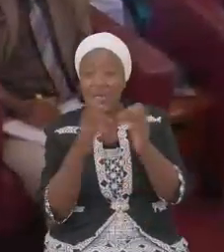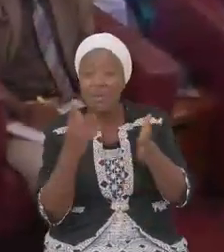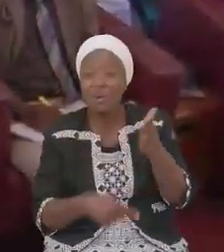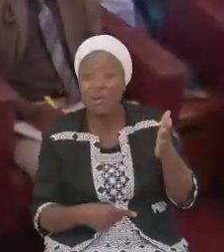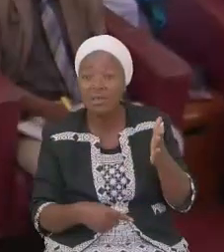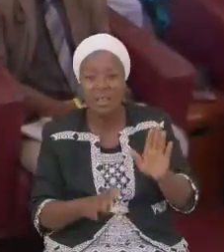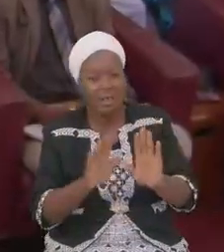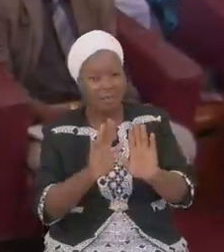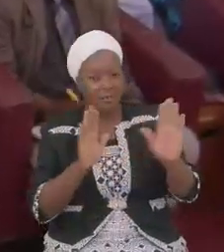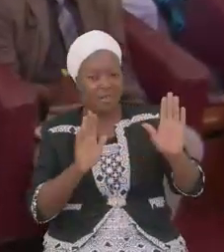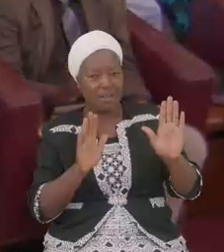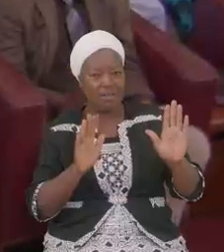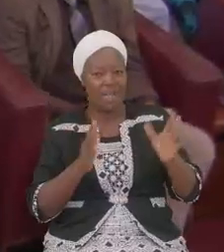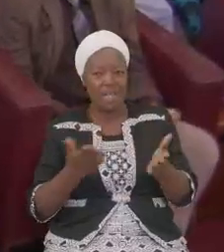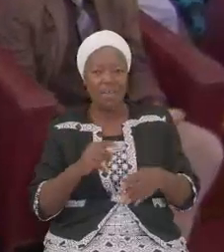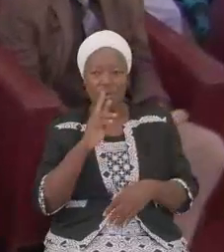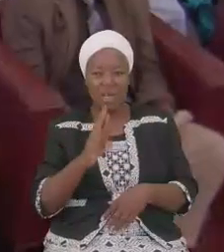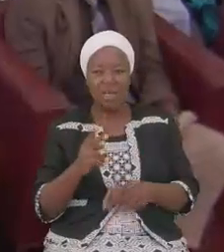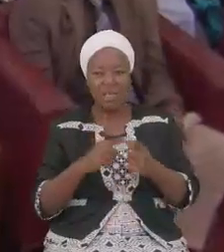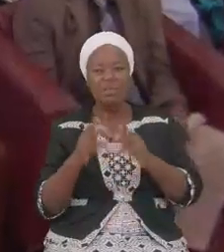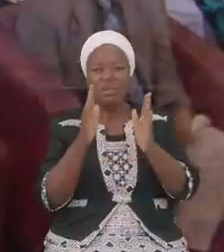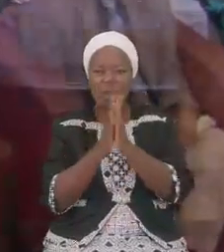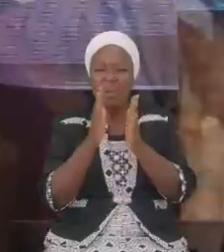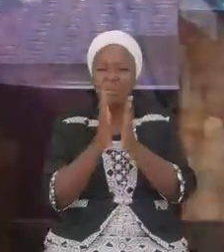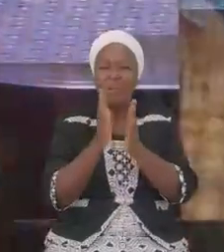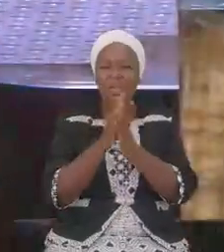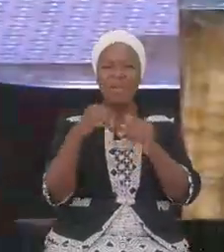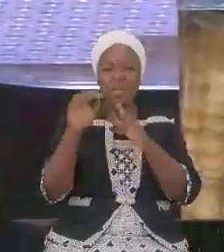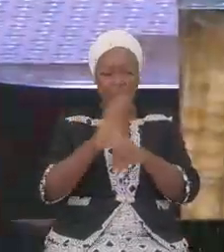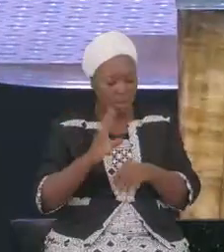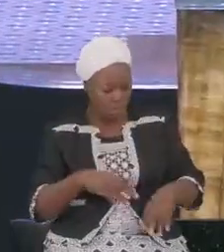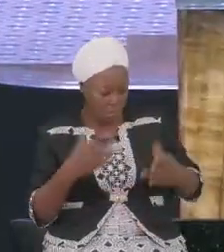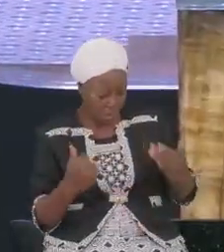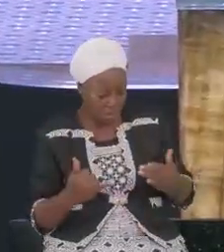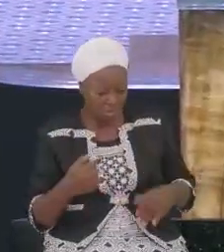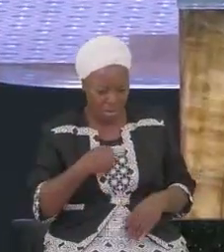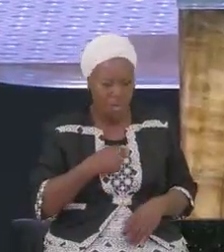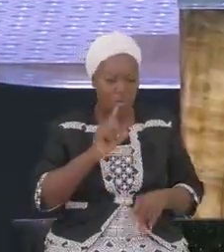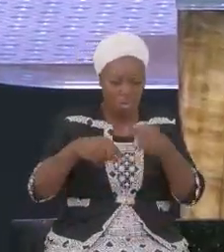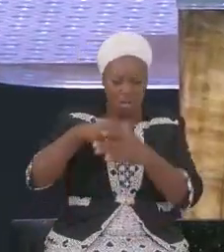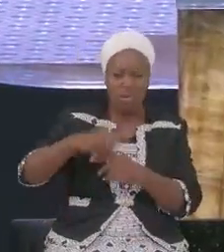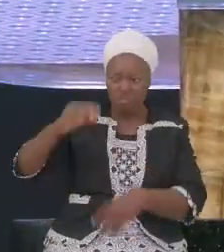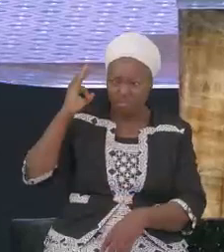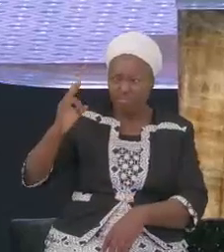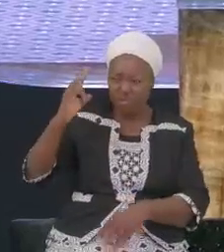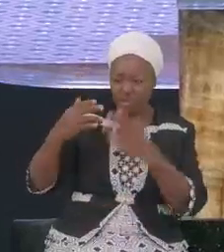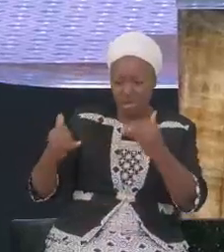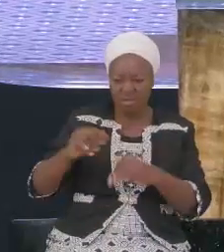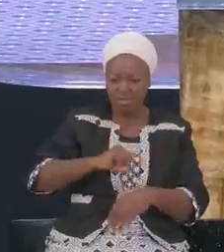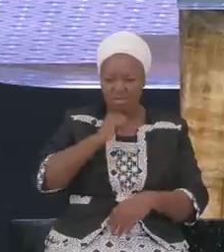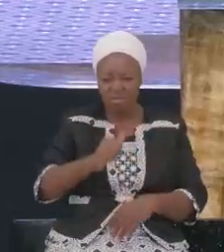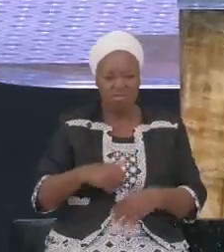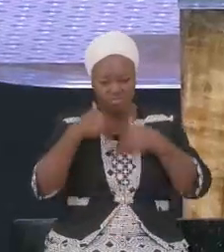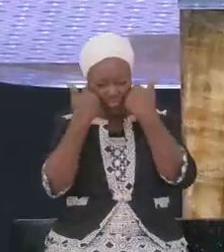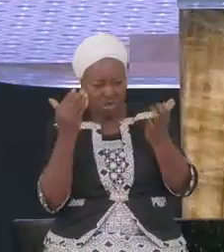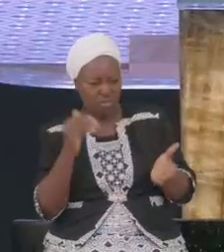Here you are, and you pray in the church and say, now, I'm going to preach the gospel. I'm going to do good. I'm going to do this.